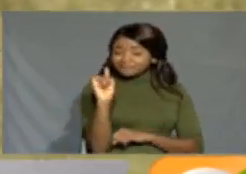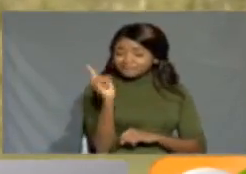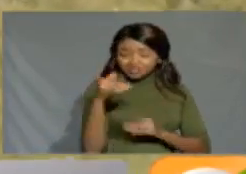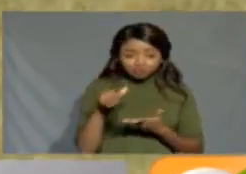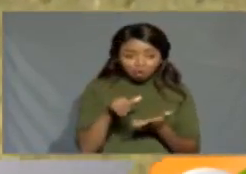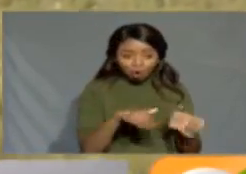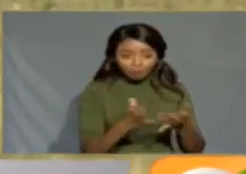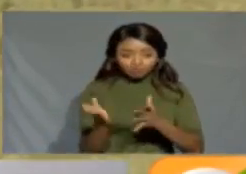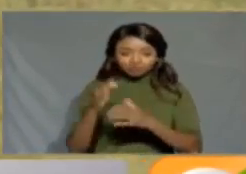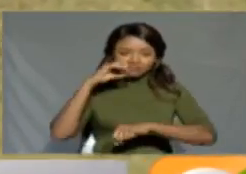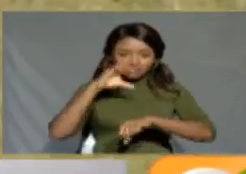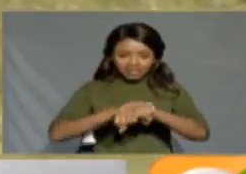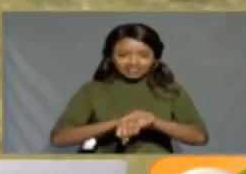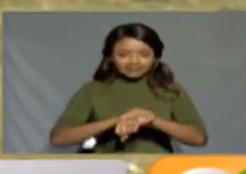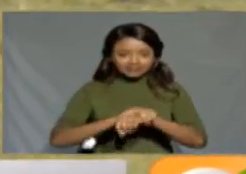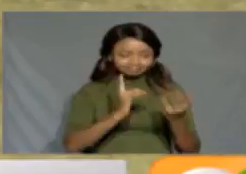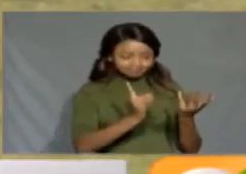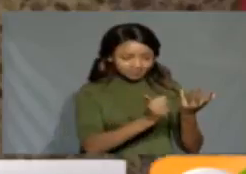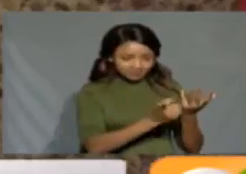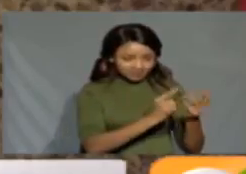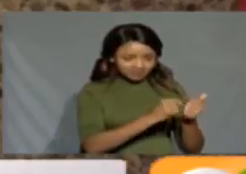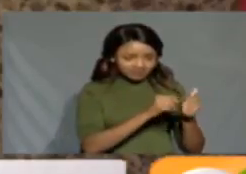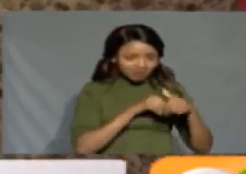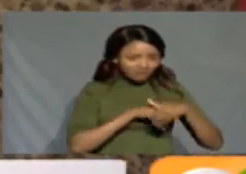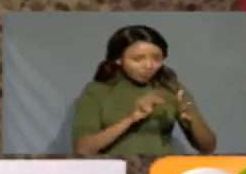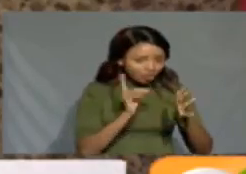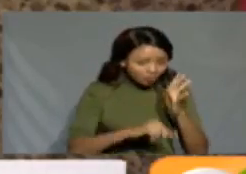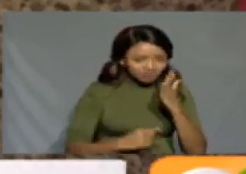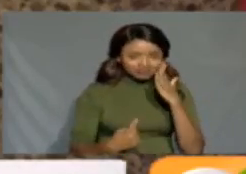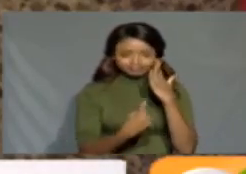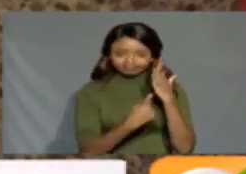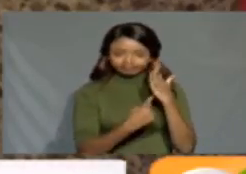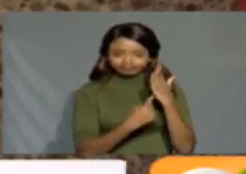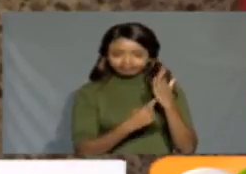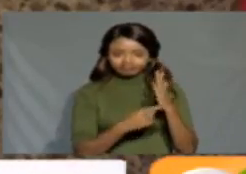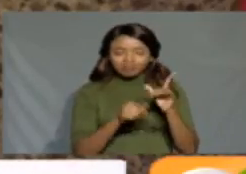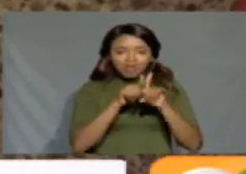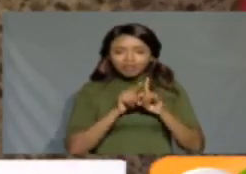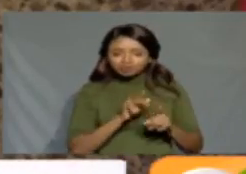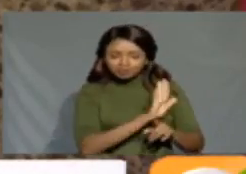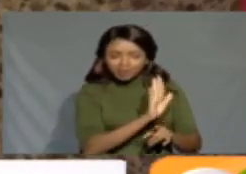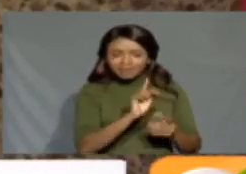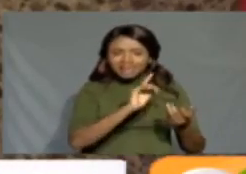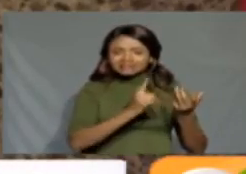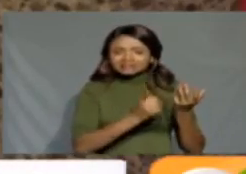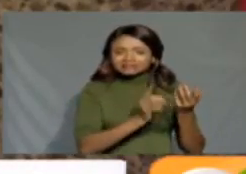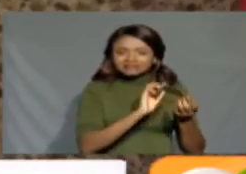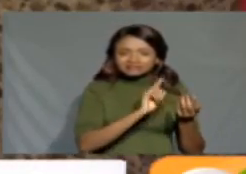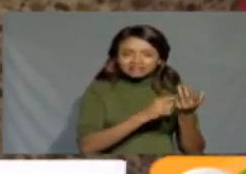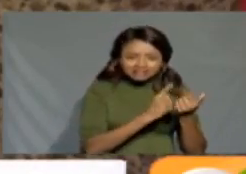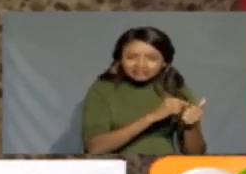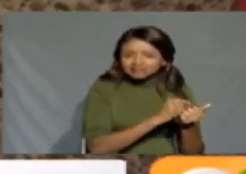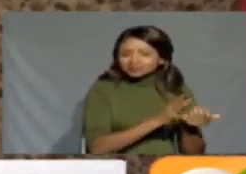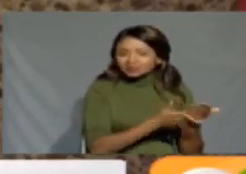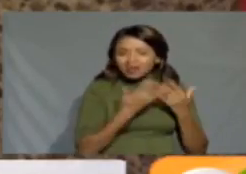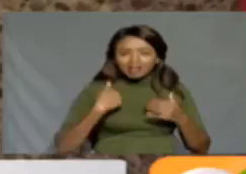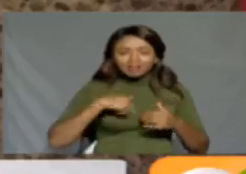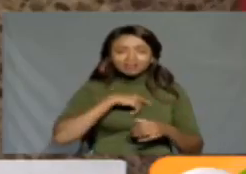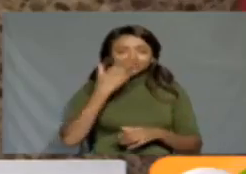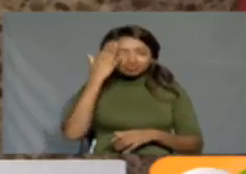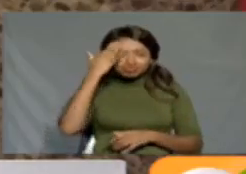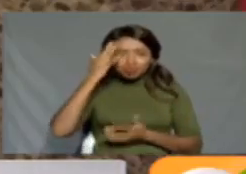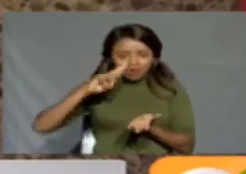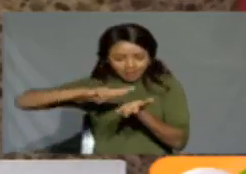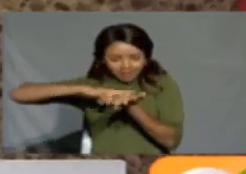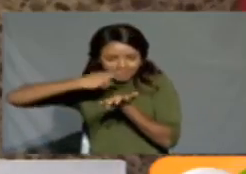to receive statistics vital to devolution, including those to be utilized to ensure equitable allocation